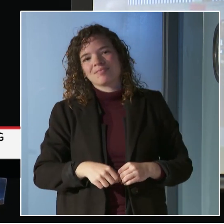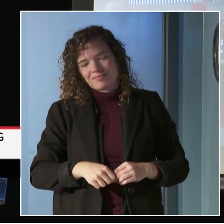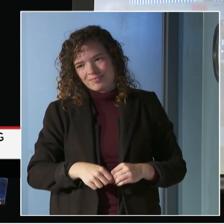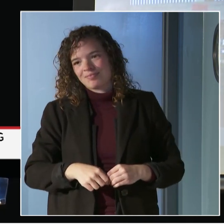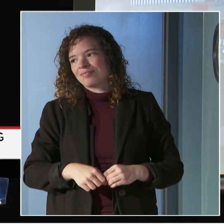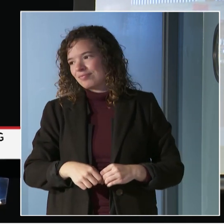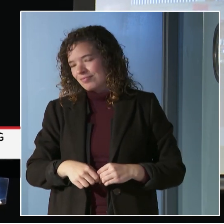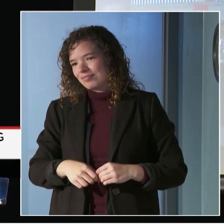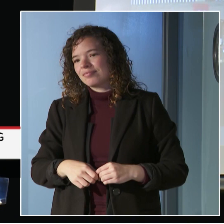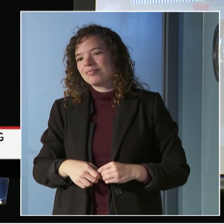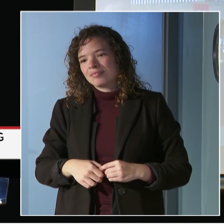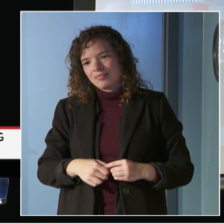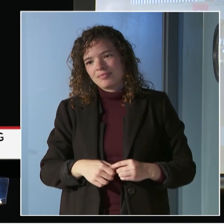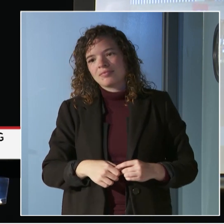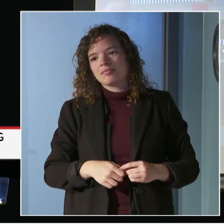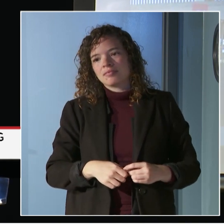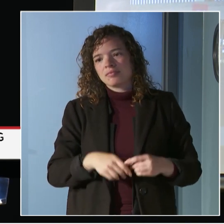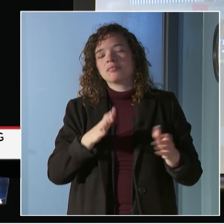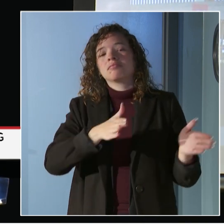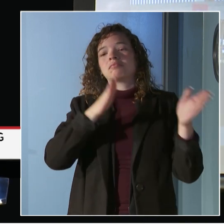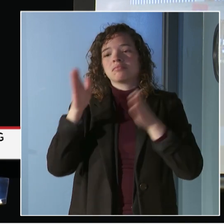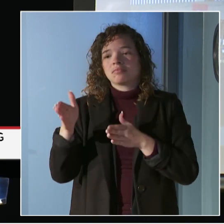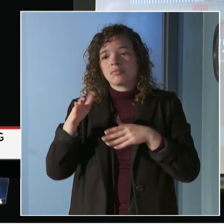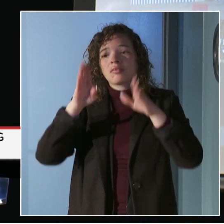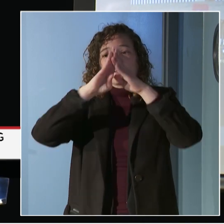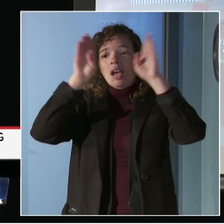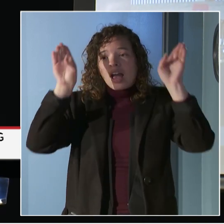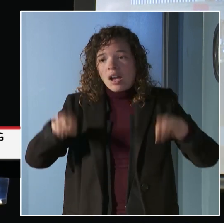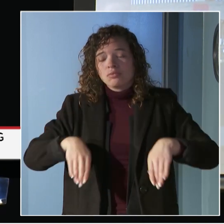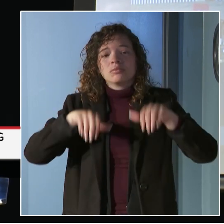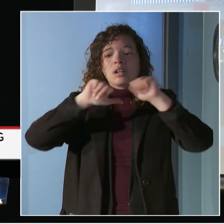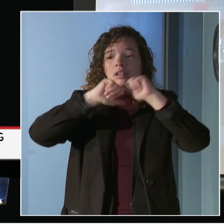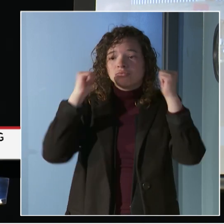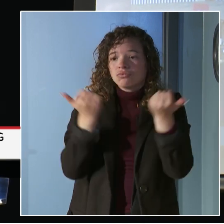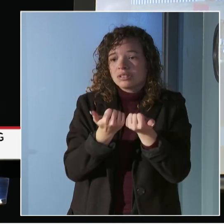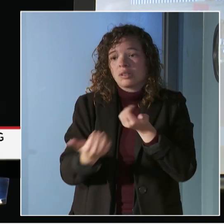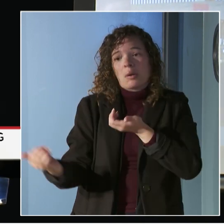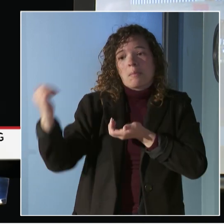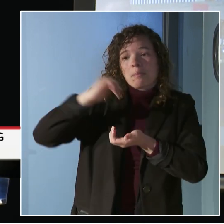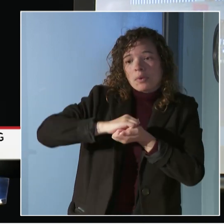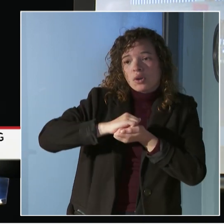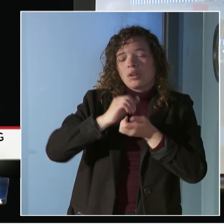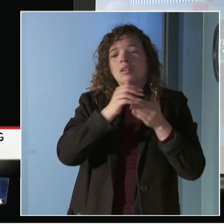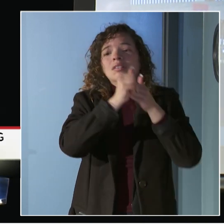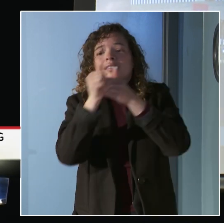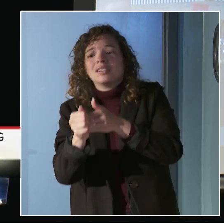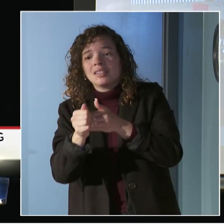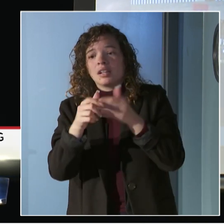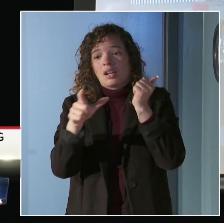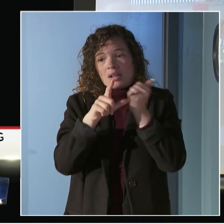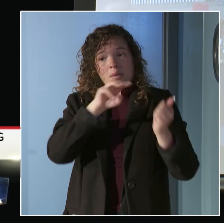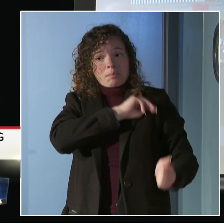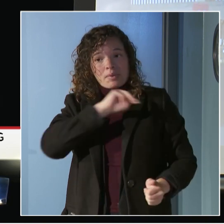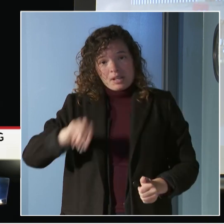As well as our housing agency partners led by Deputy Mayor Falchicchio, Drew Hubbard